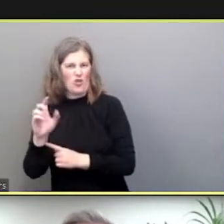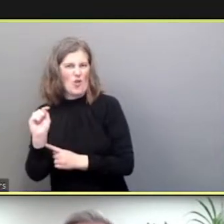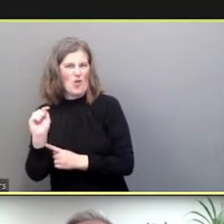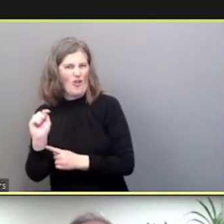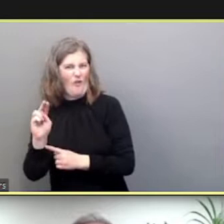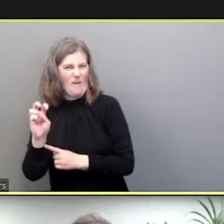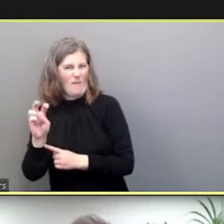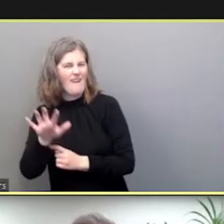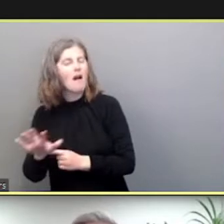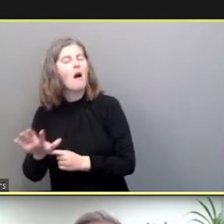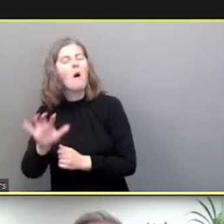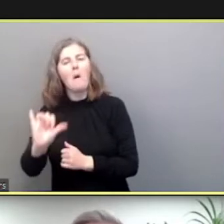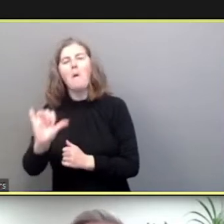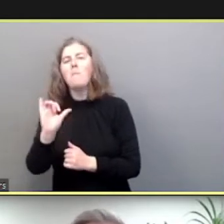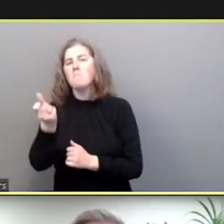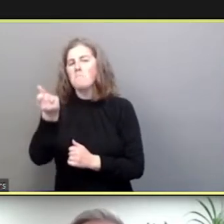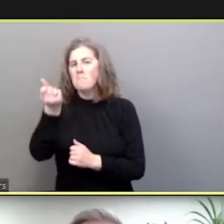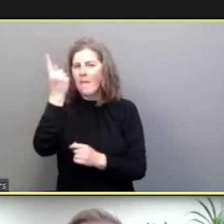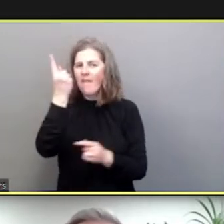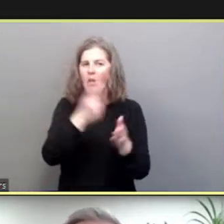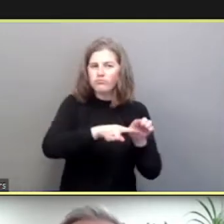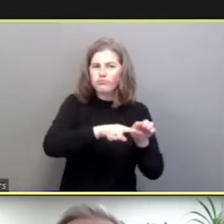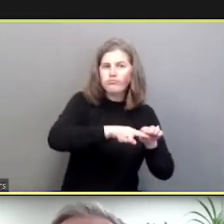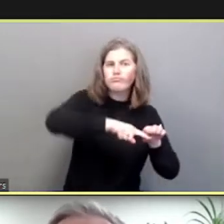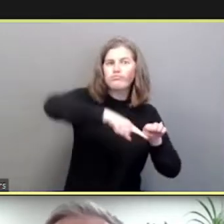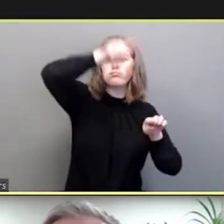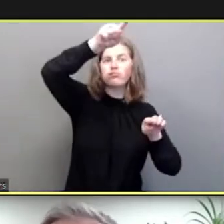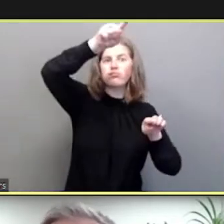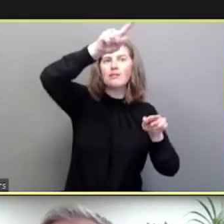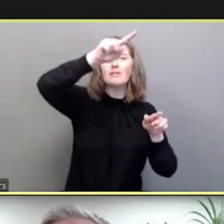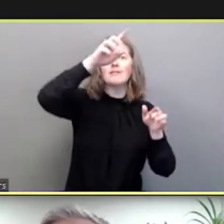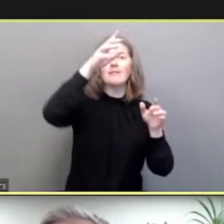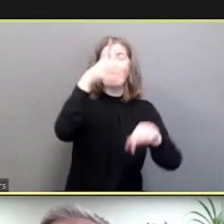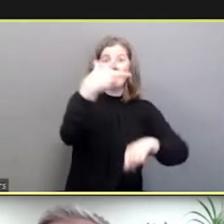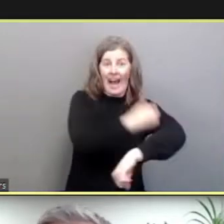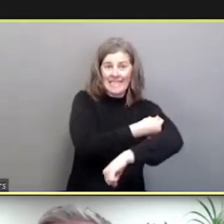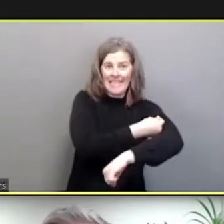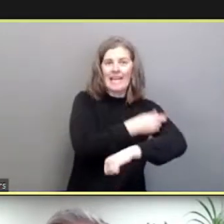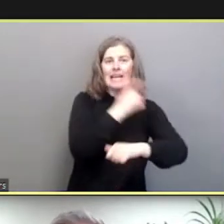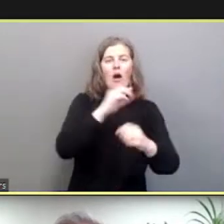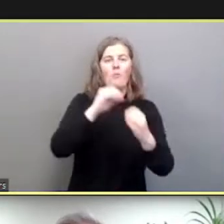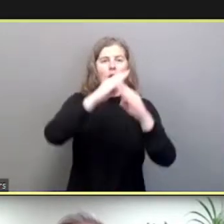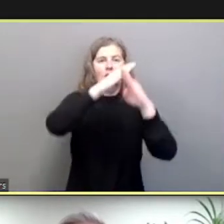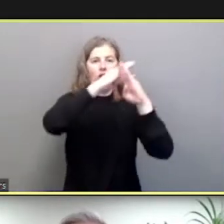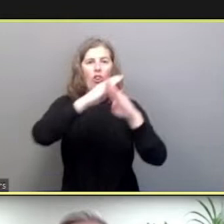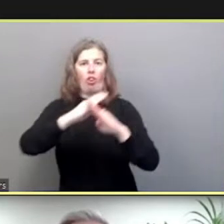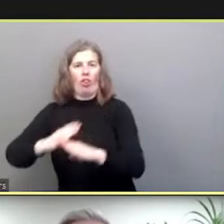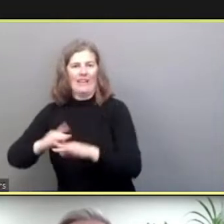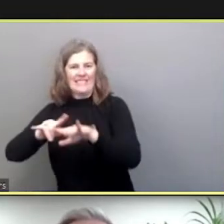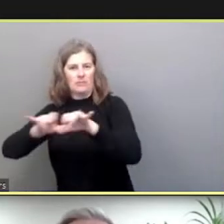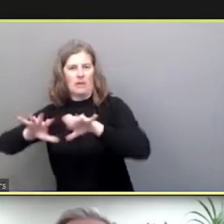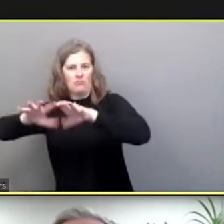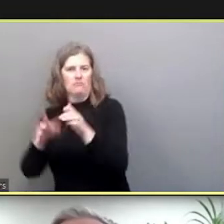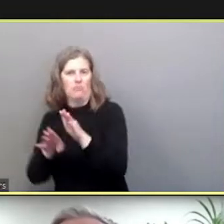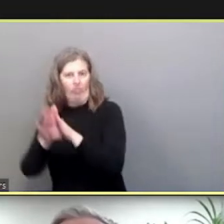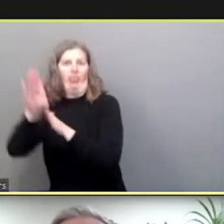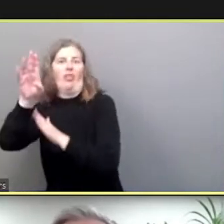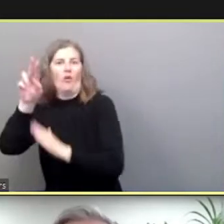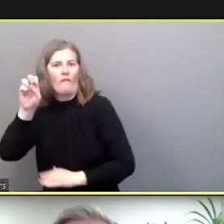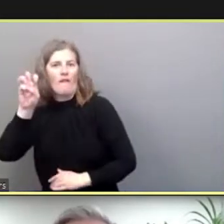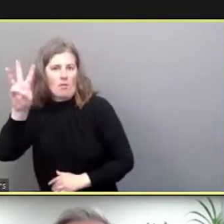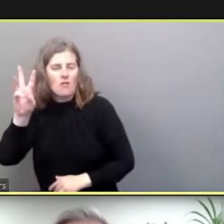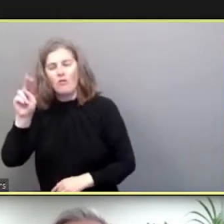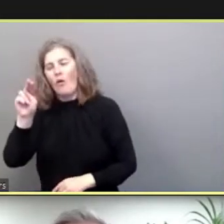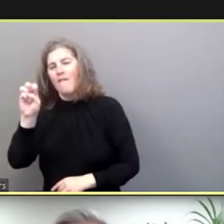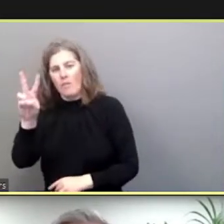November. So it makes sense that we're now seeing more of those vaccine breakthrough cases. The antidote to that, of